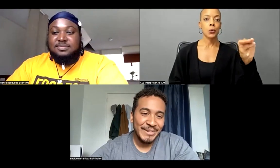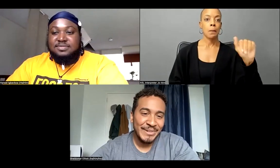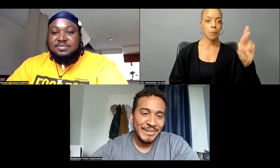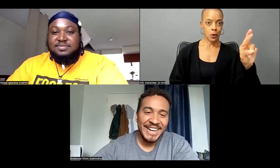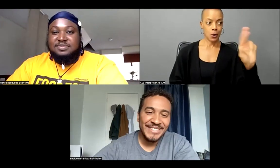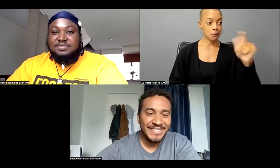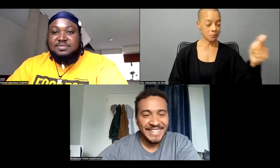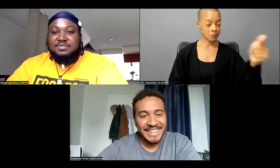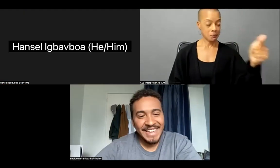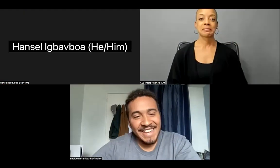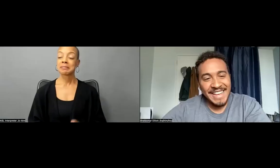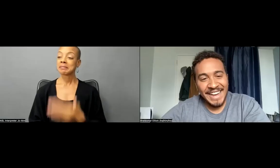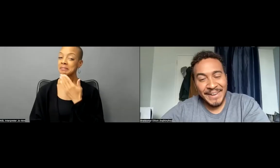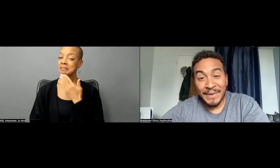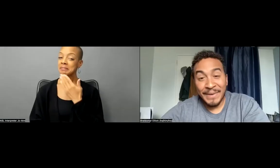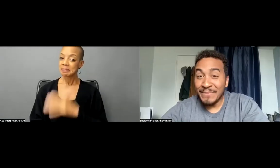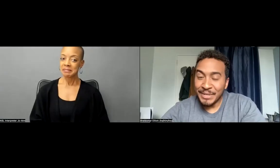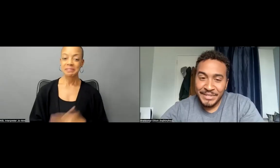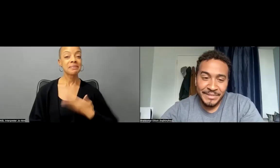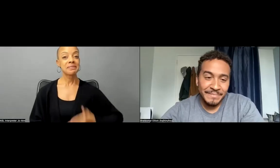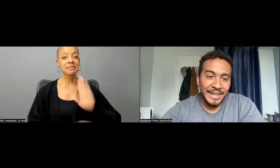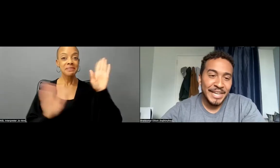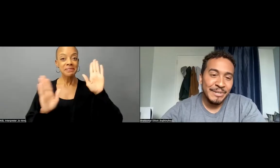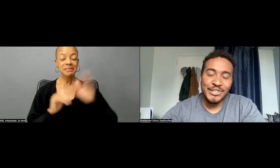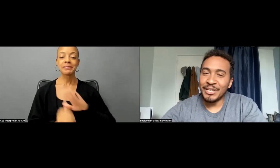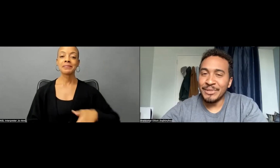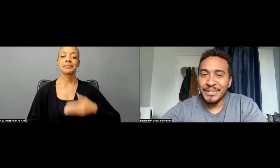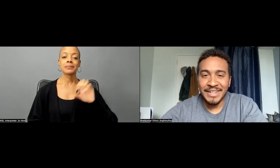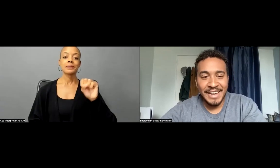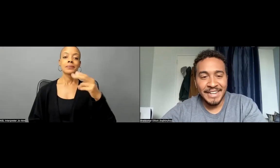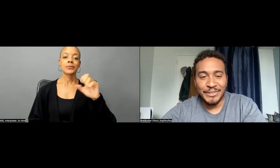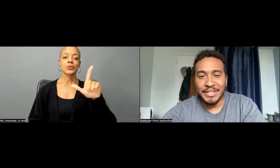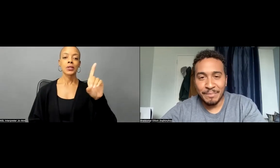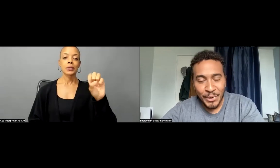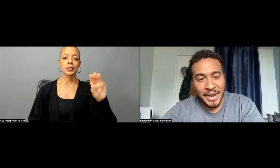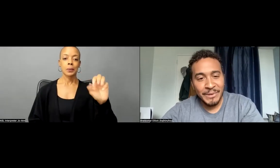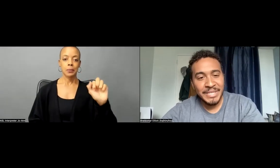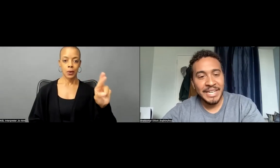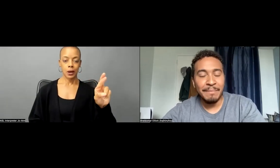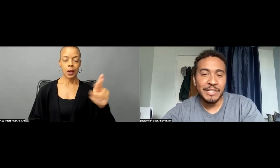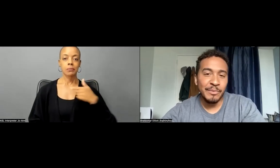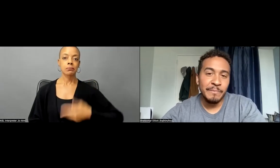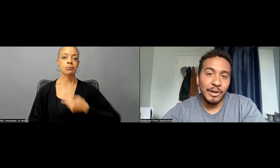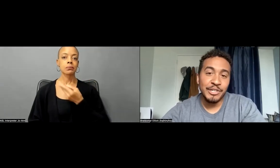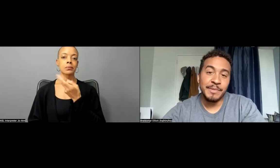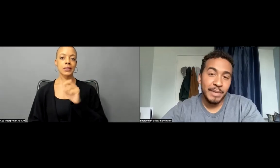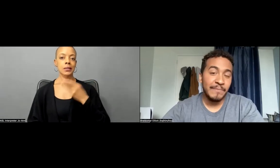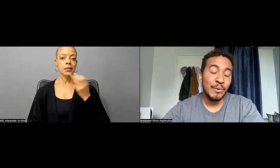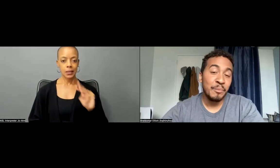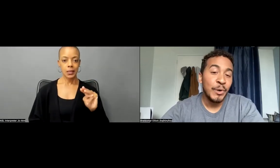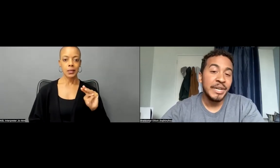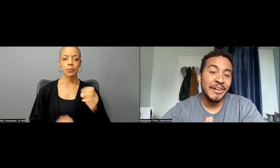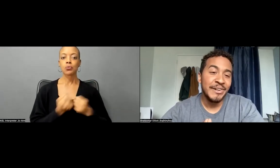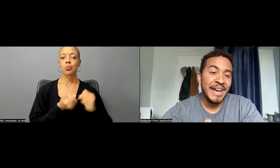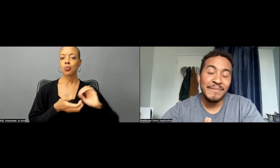Wonderful. Thank you, Hansel. Hi, everybody. My name is Sheldamar. Use he and pronouns, and I'm the Supportive Partnerships